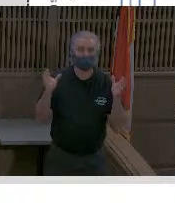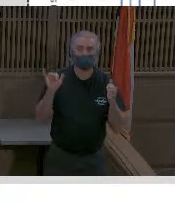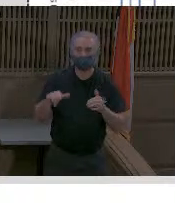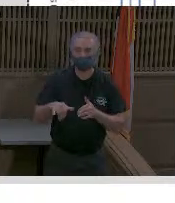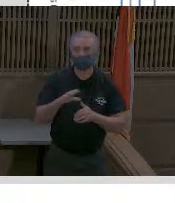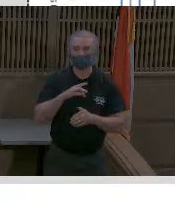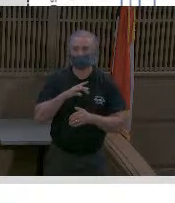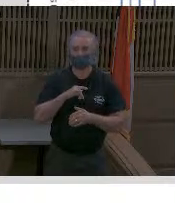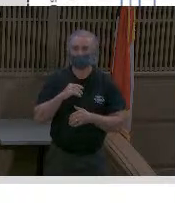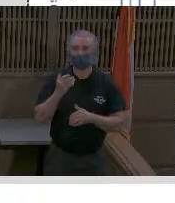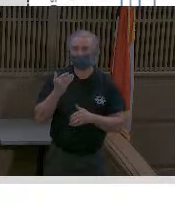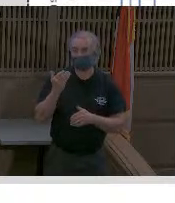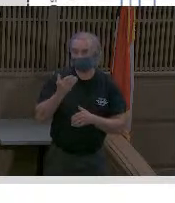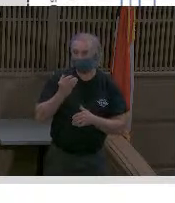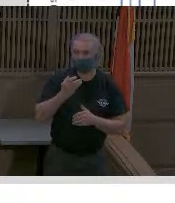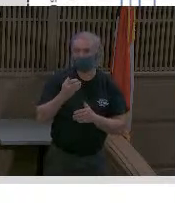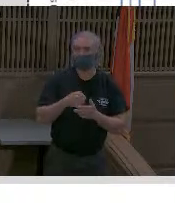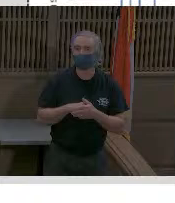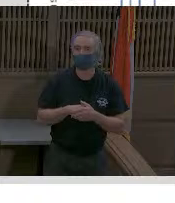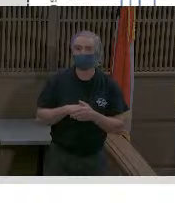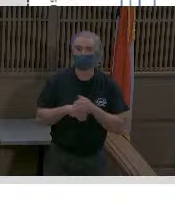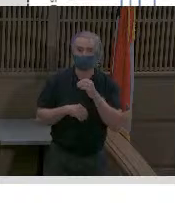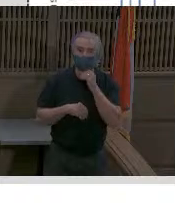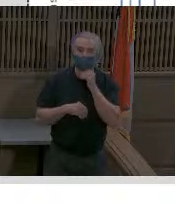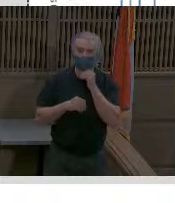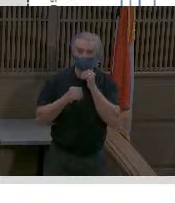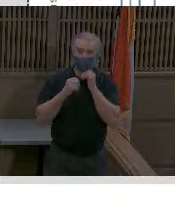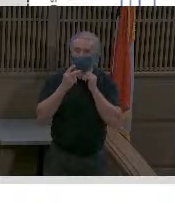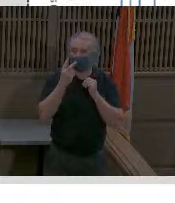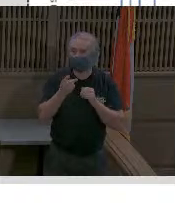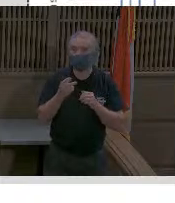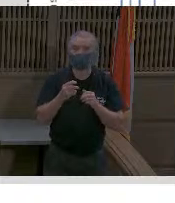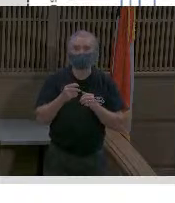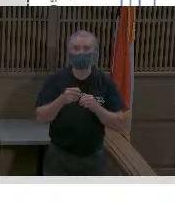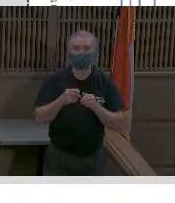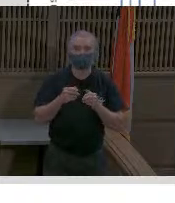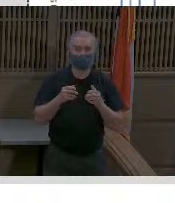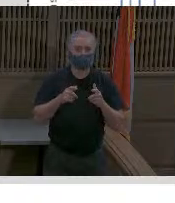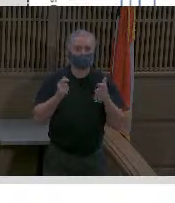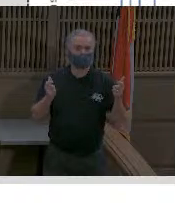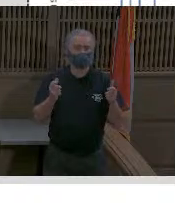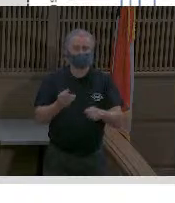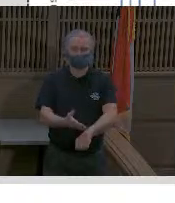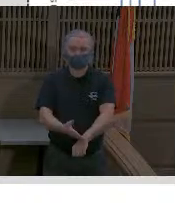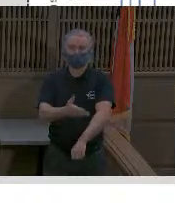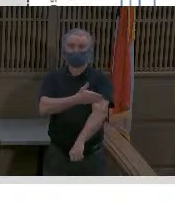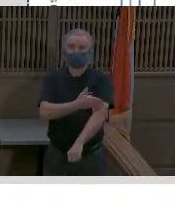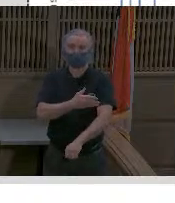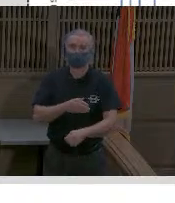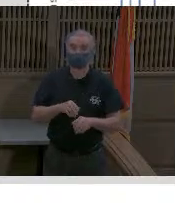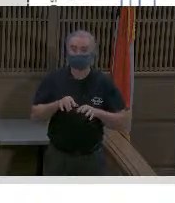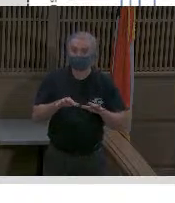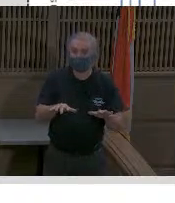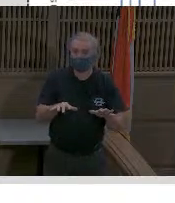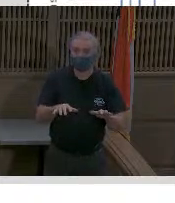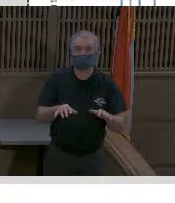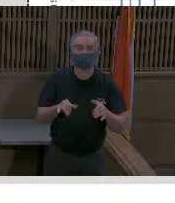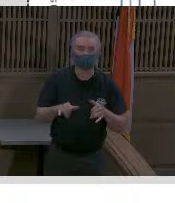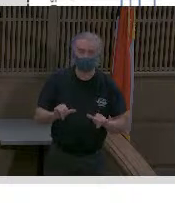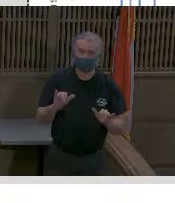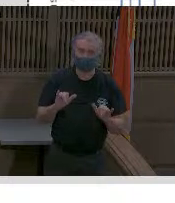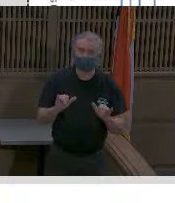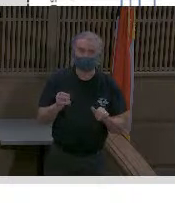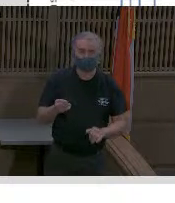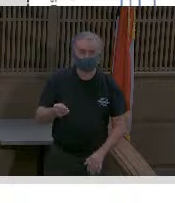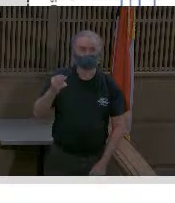of the reality of that is, though, that even though we've seen tremendous improvement, the amount of spread in the community is still very high.